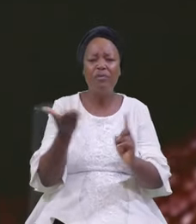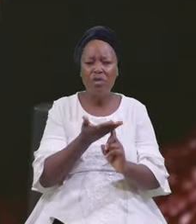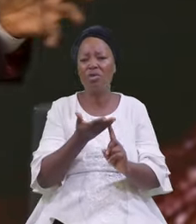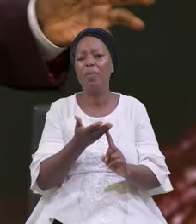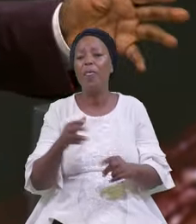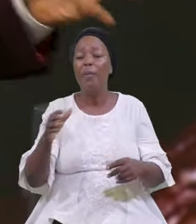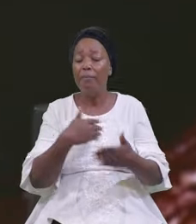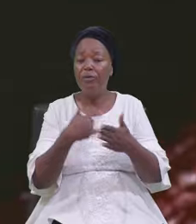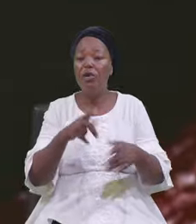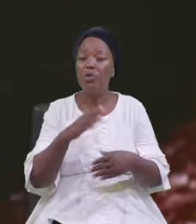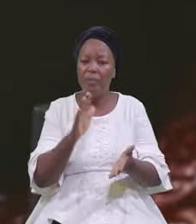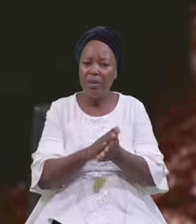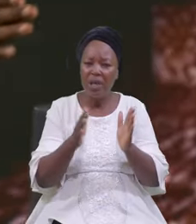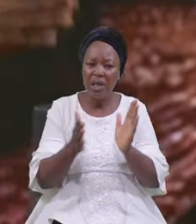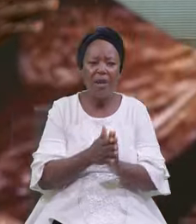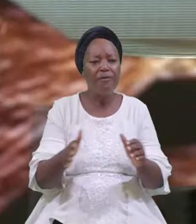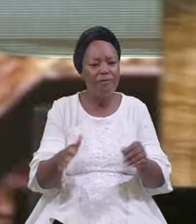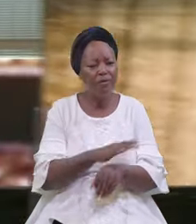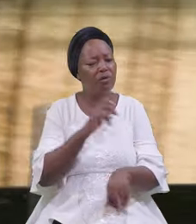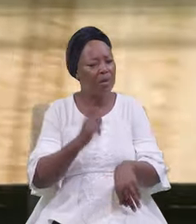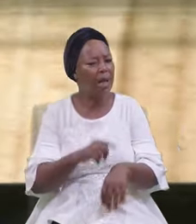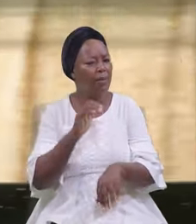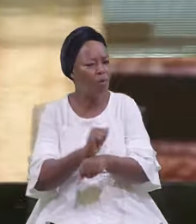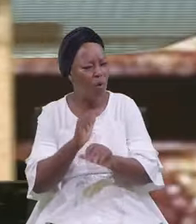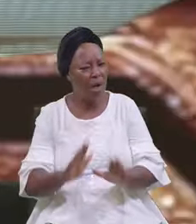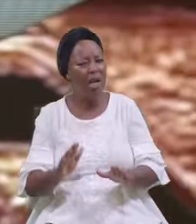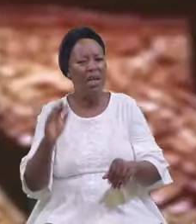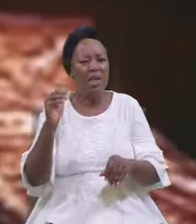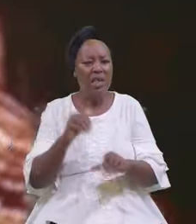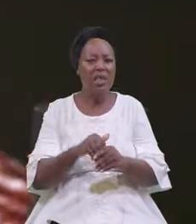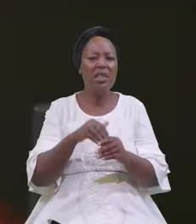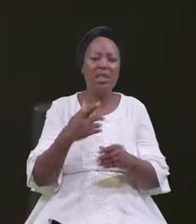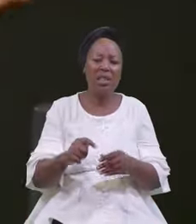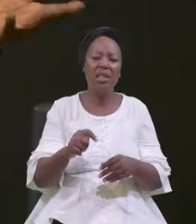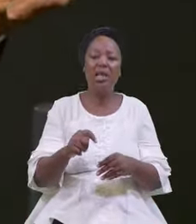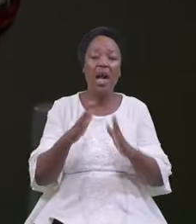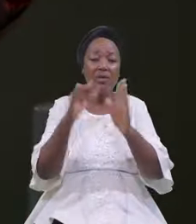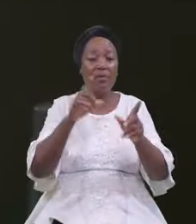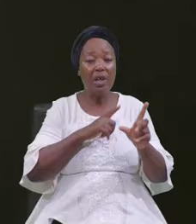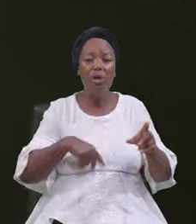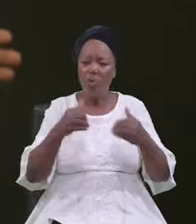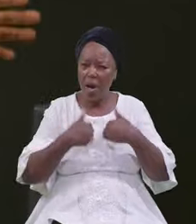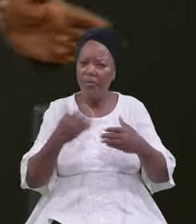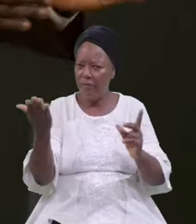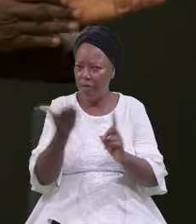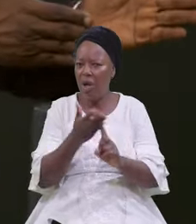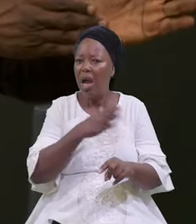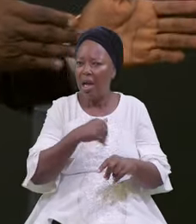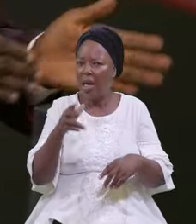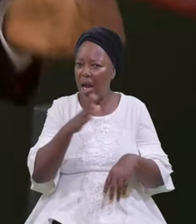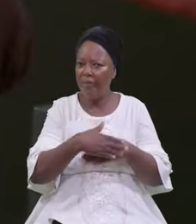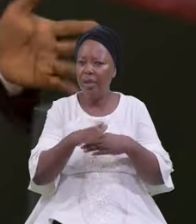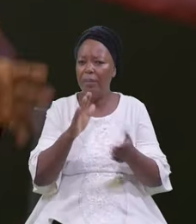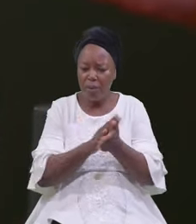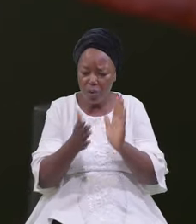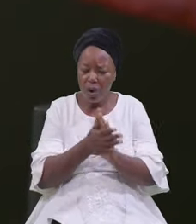conviction. Before you became full-time worker in the vineyard of the Lord, you had conviction. After becoming